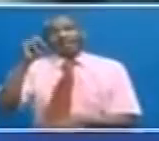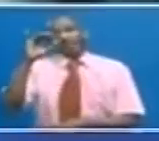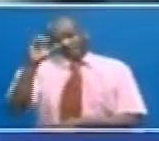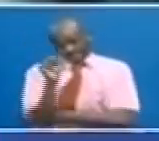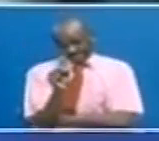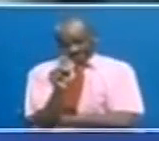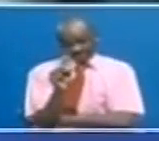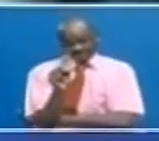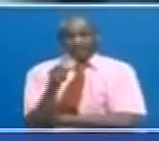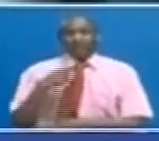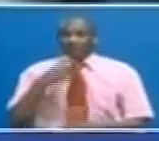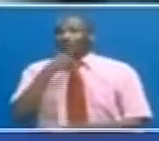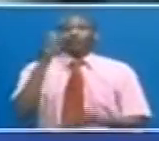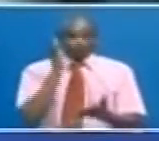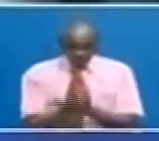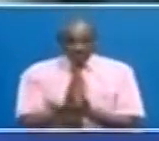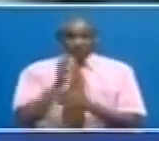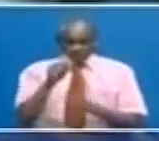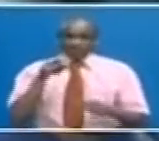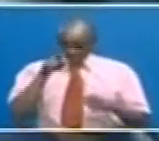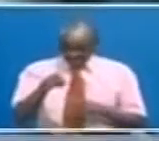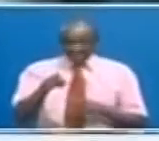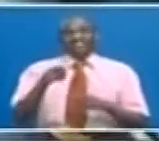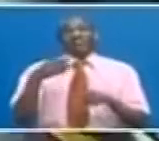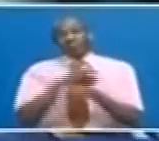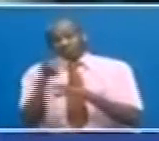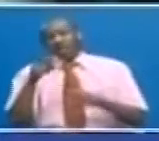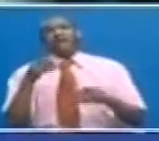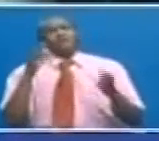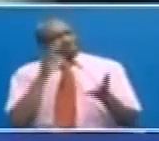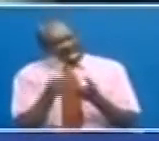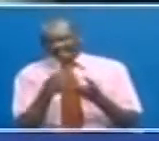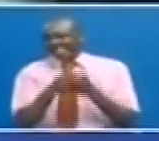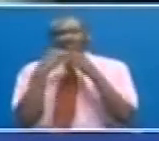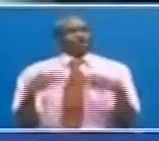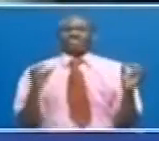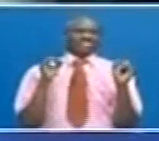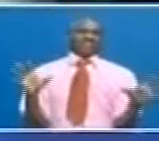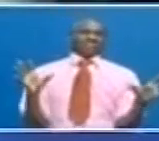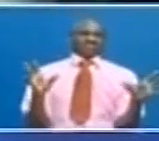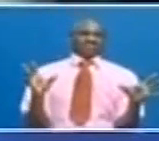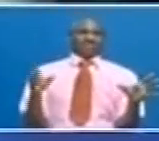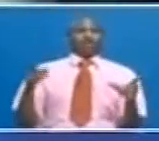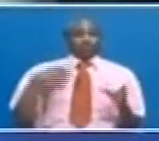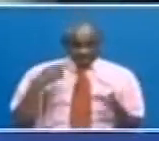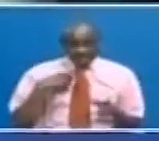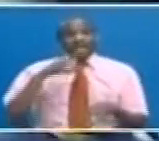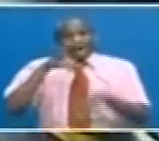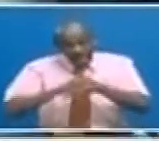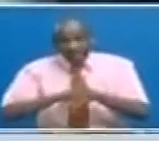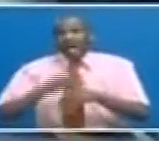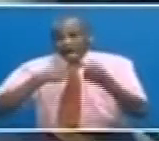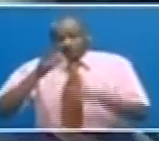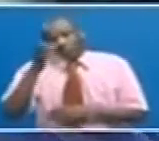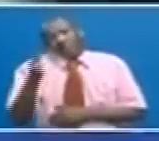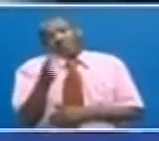NYS. But I wish to confirm that from the state's transactions, no money had been lost, as we nipped the activities in the